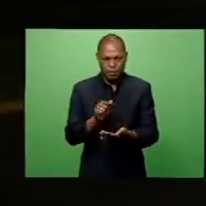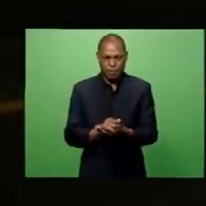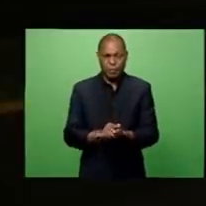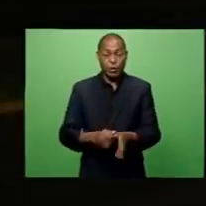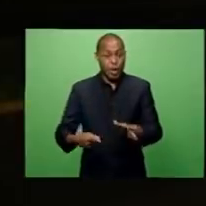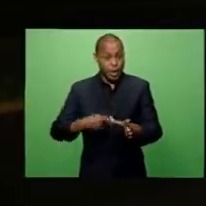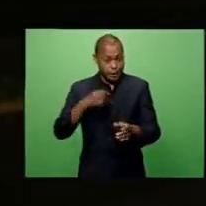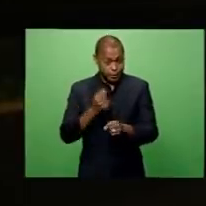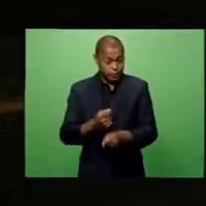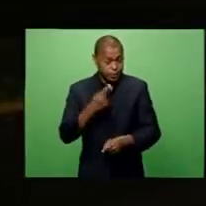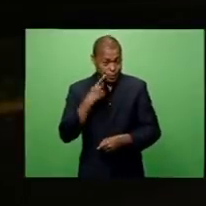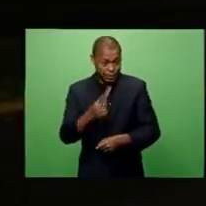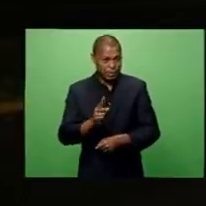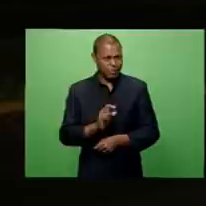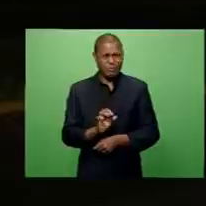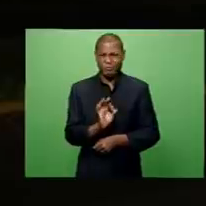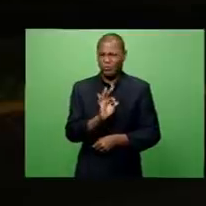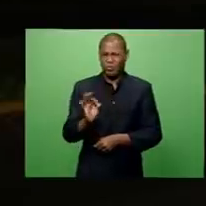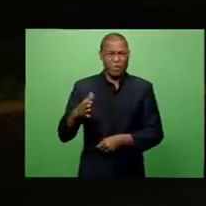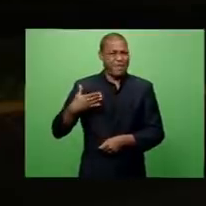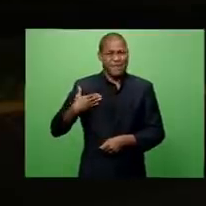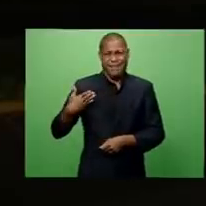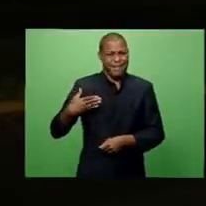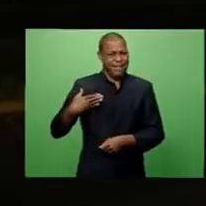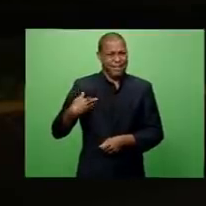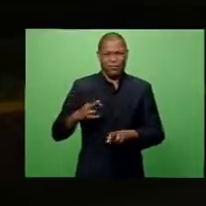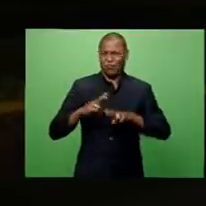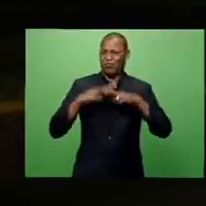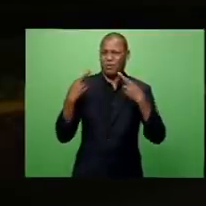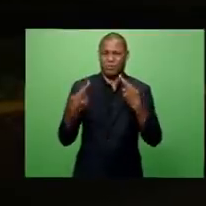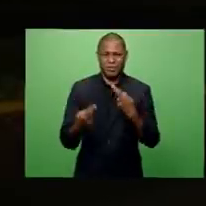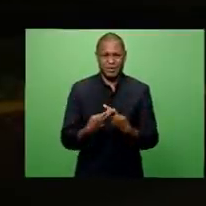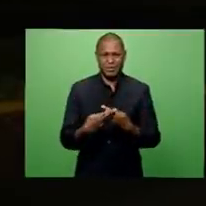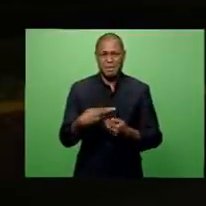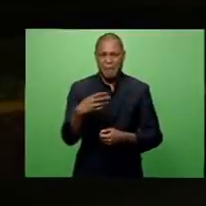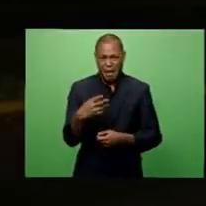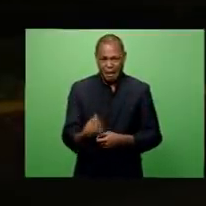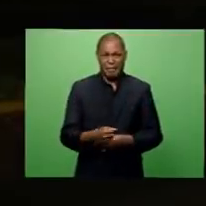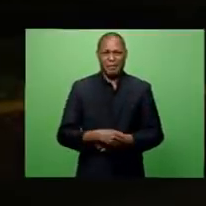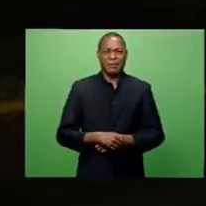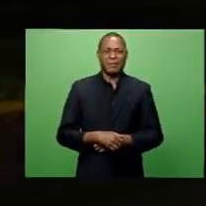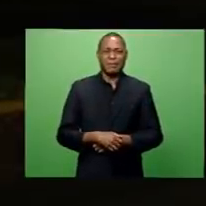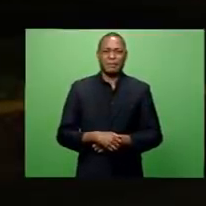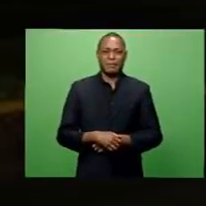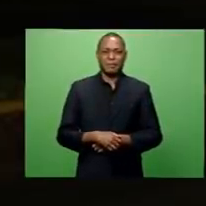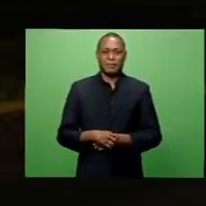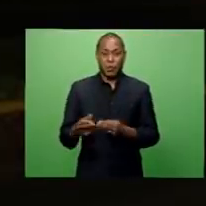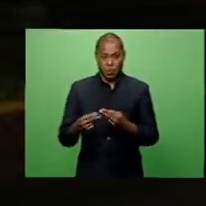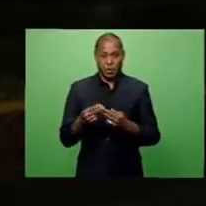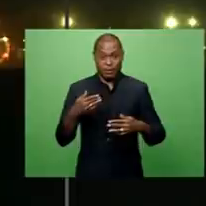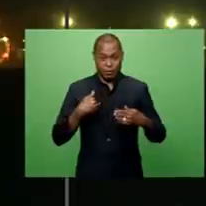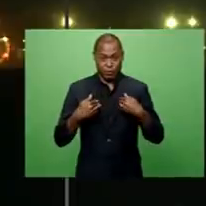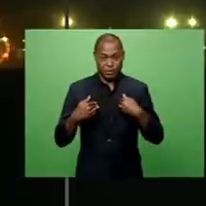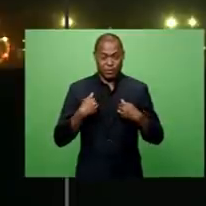that there are some very unhealthy relationships between some people on the council and Professor Paul Aluwalia Edwin.